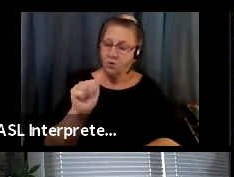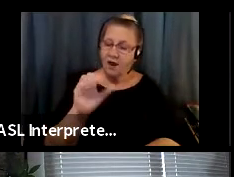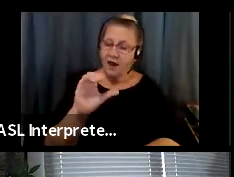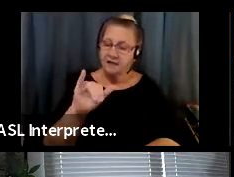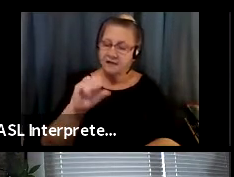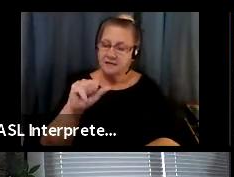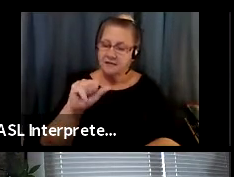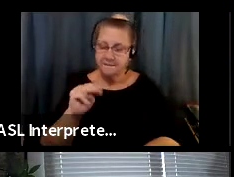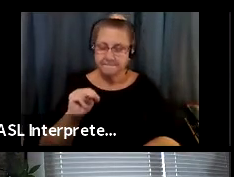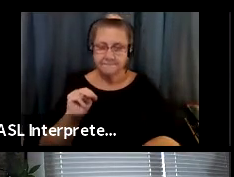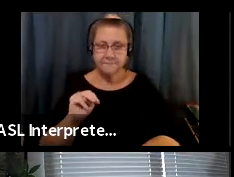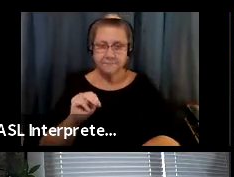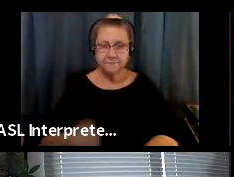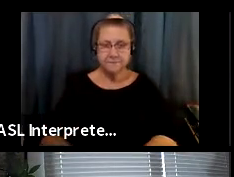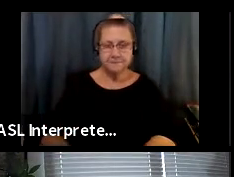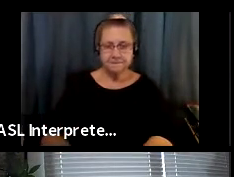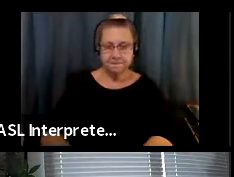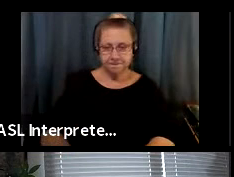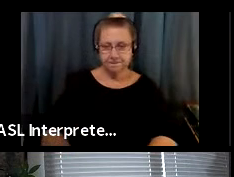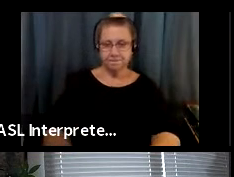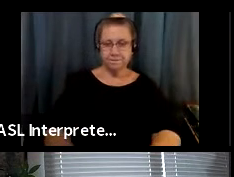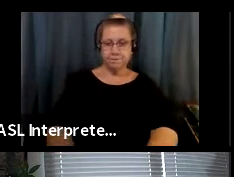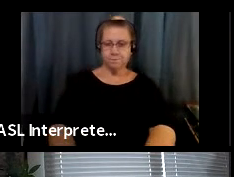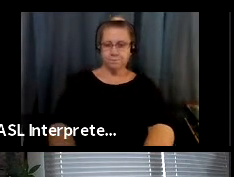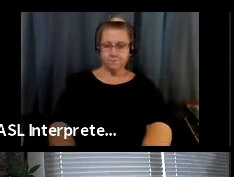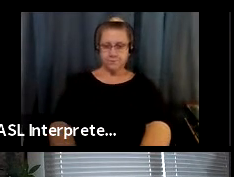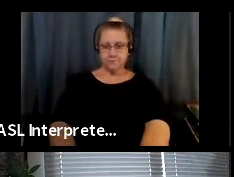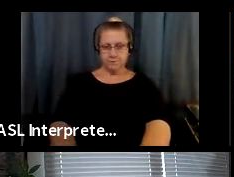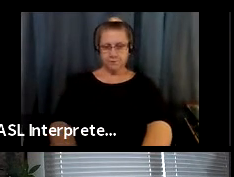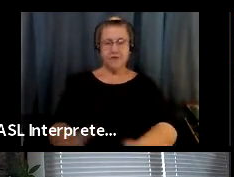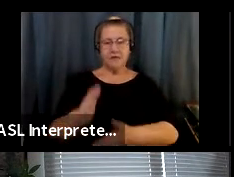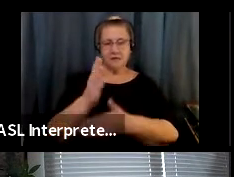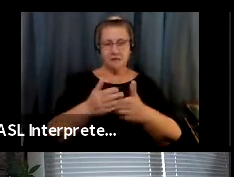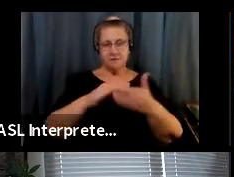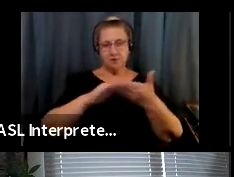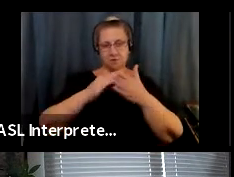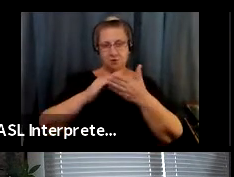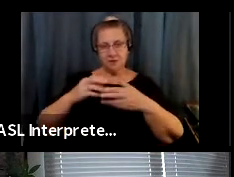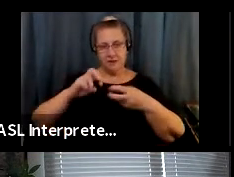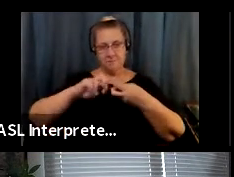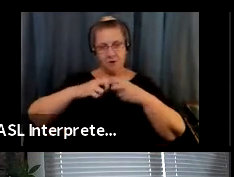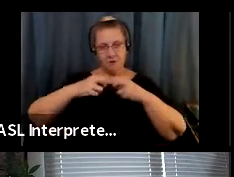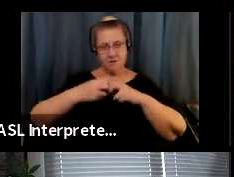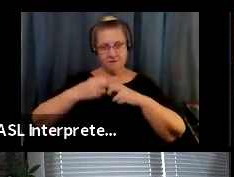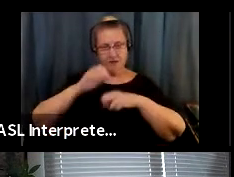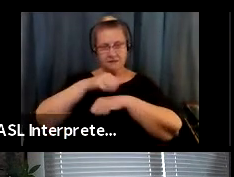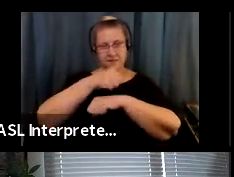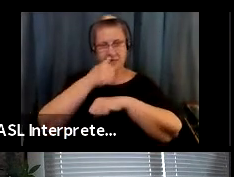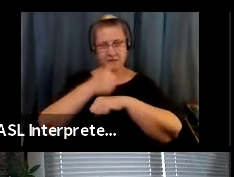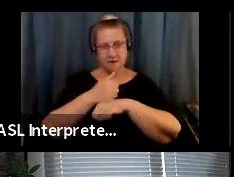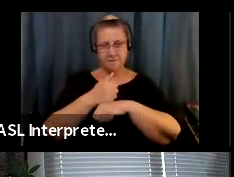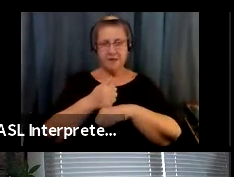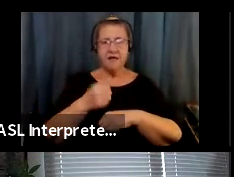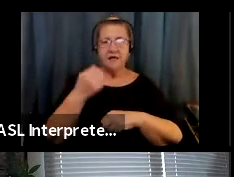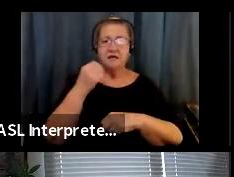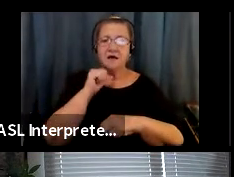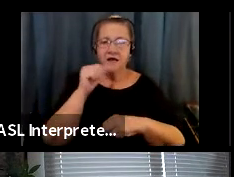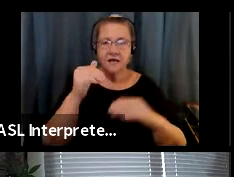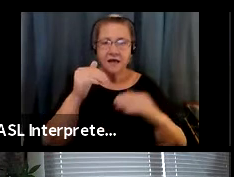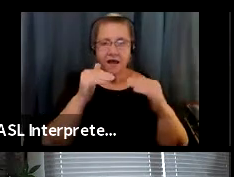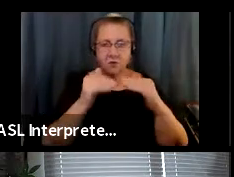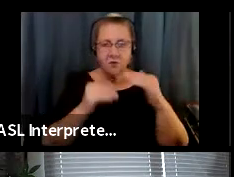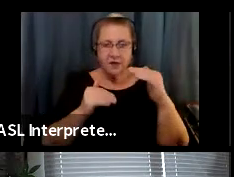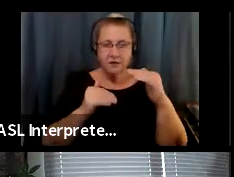and historic disinvestment in some communities has set the stage for these inequities that we saw in all too